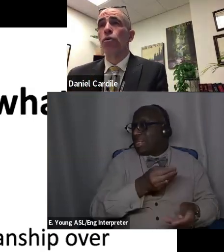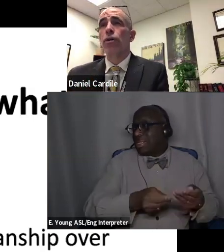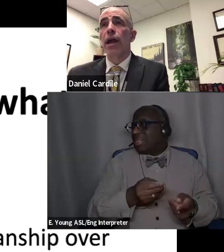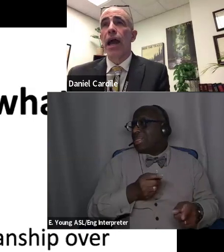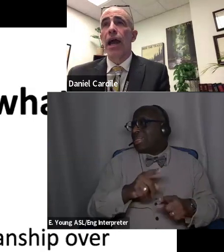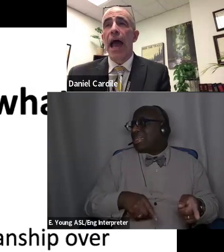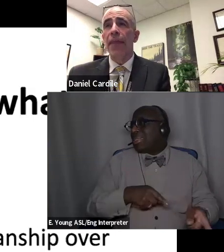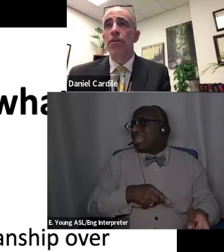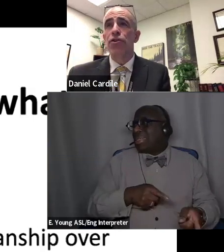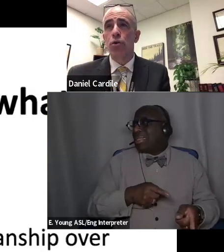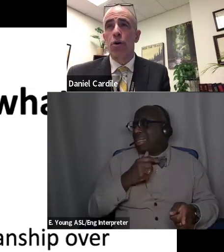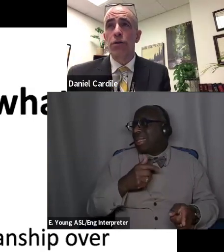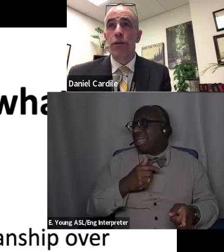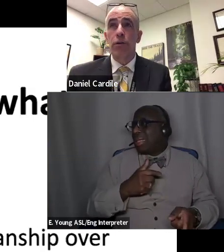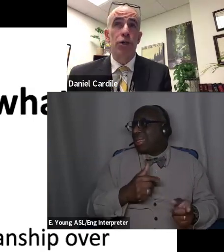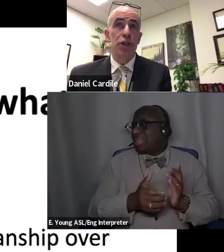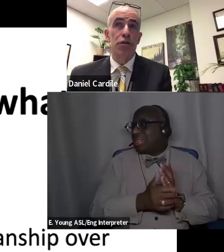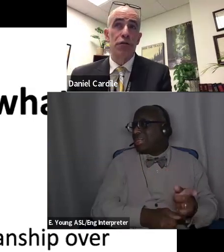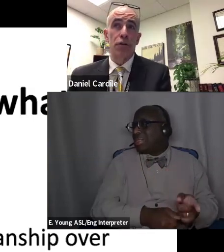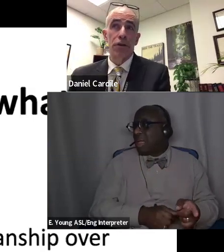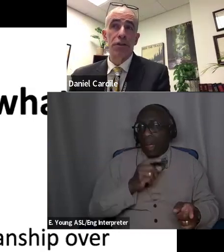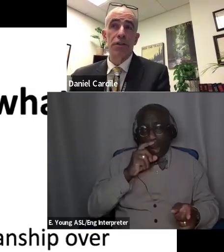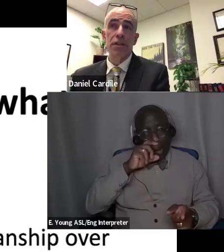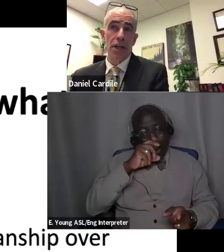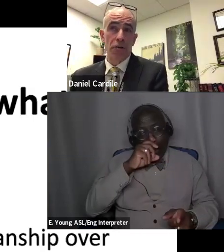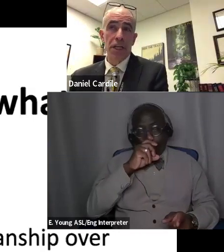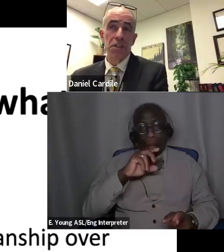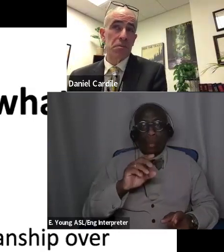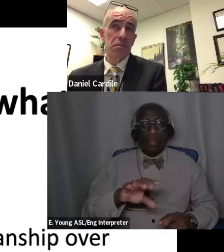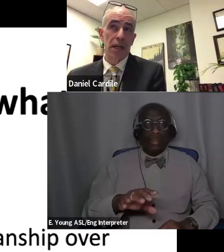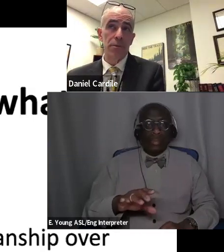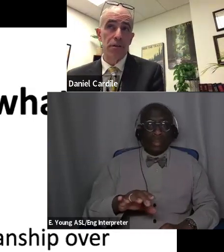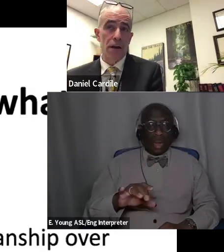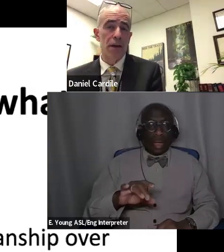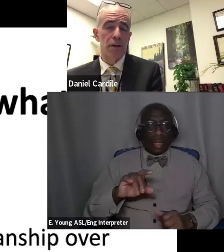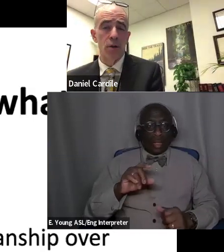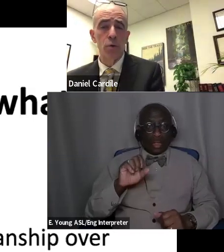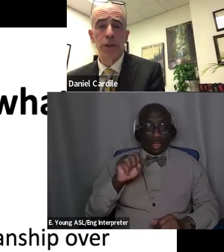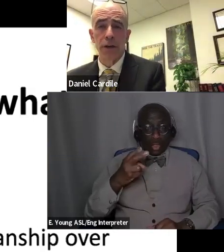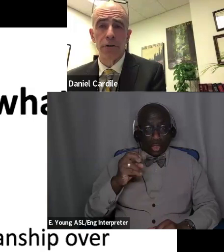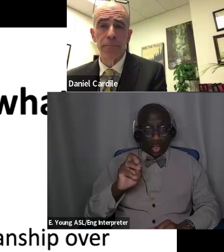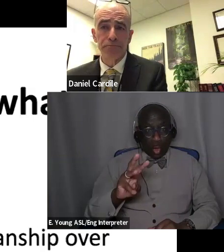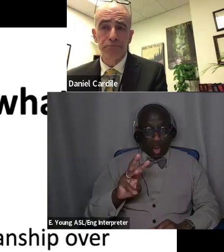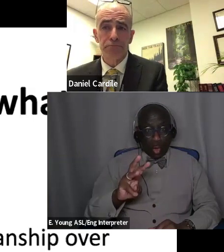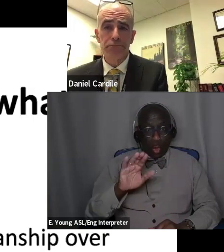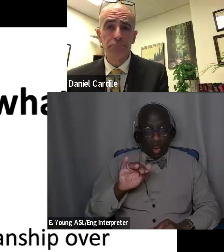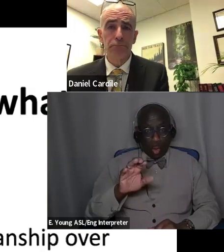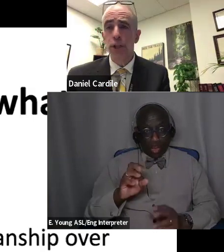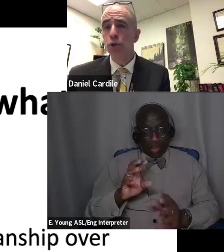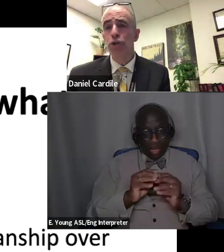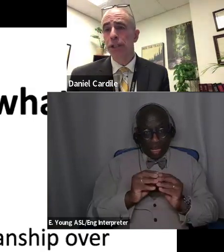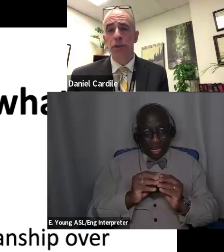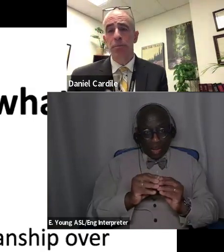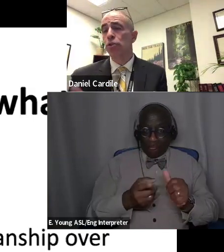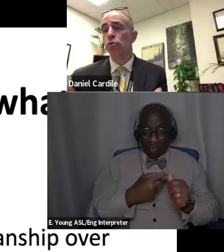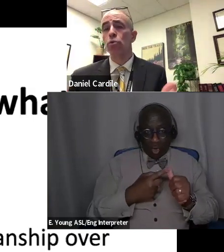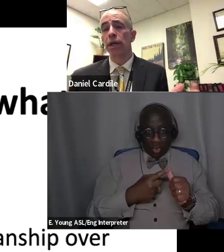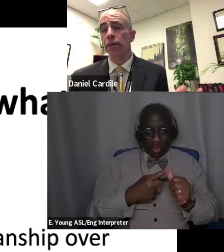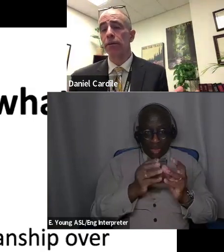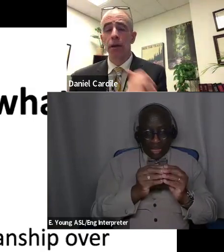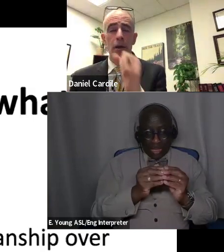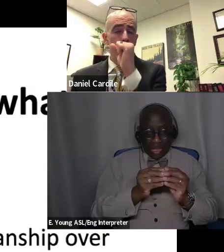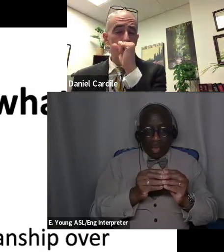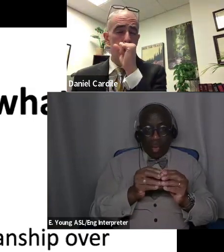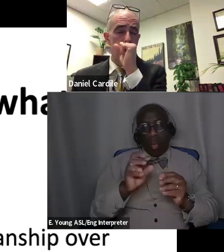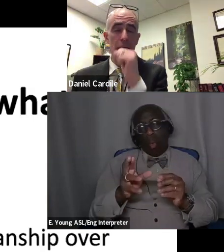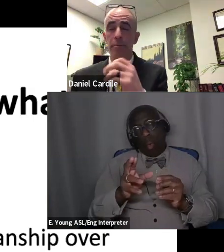Now, at the show cause hearing, which is the first hearing and sometimes the final and only hearing, you should expect to